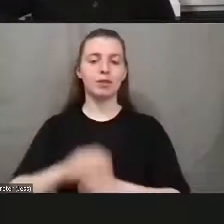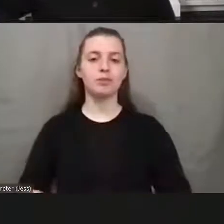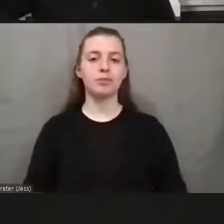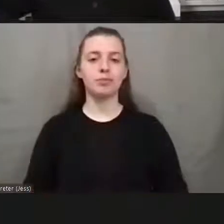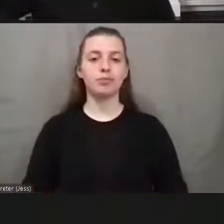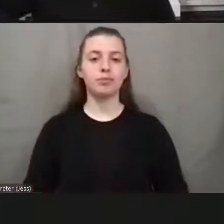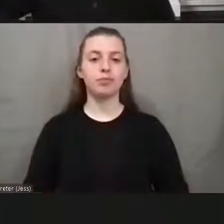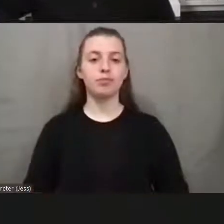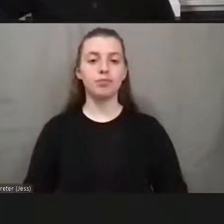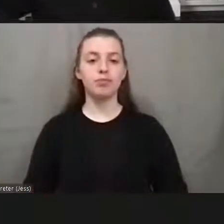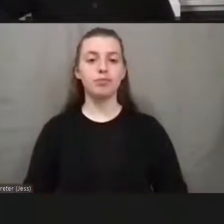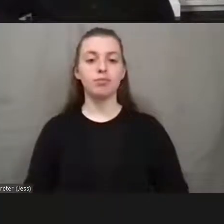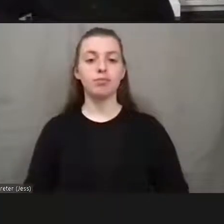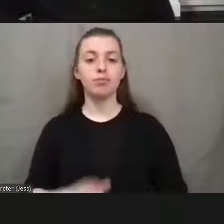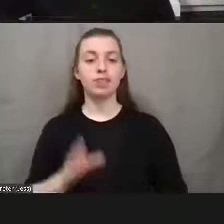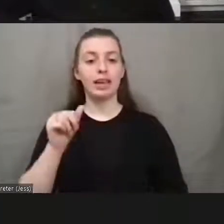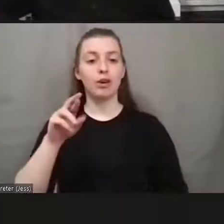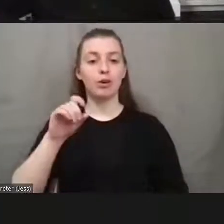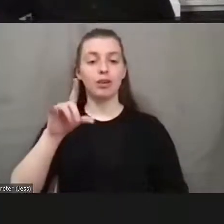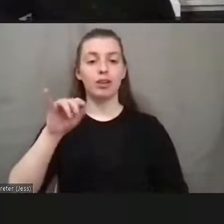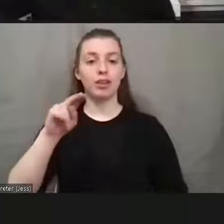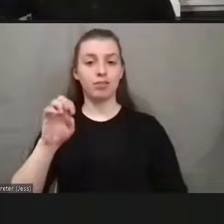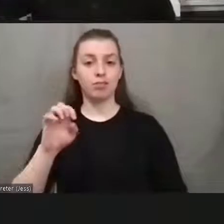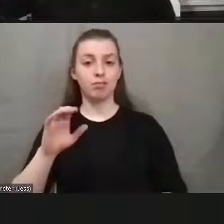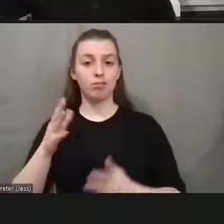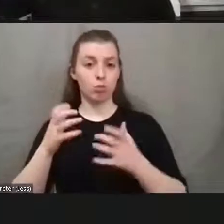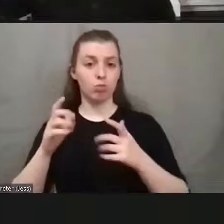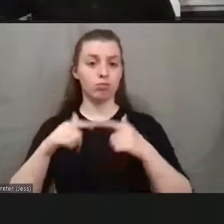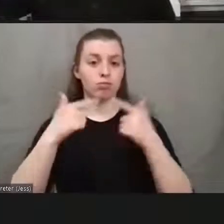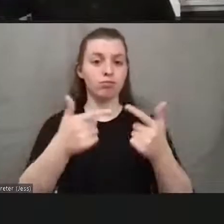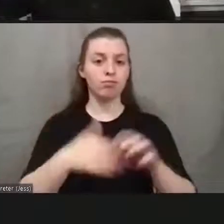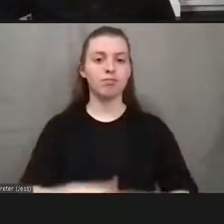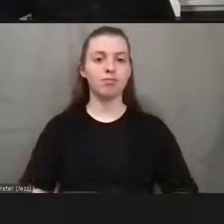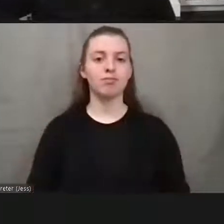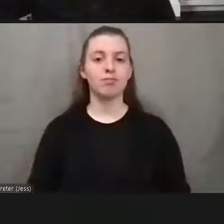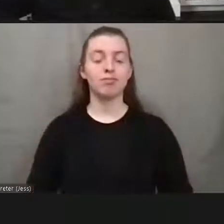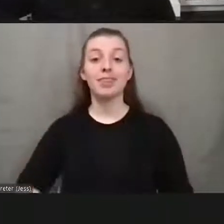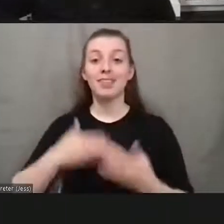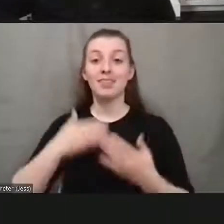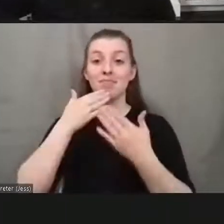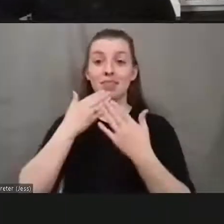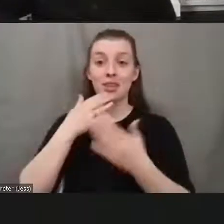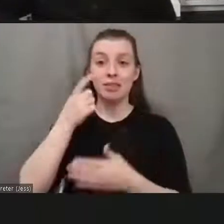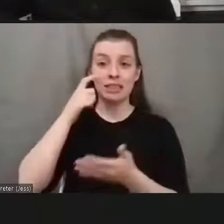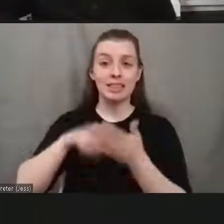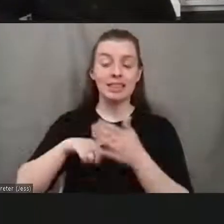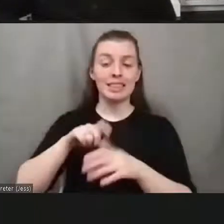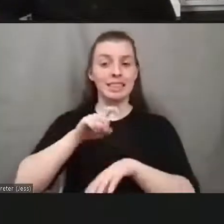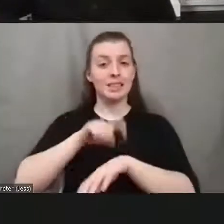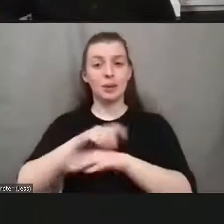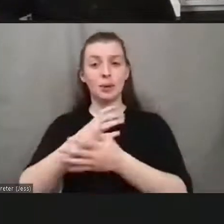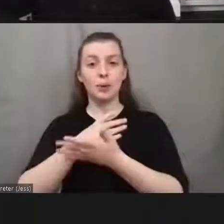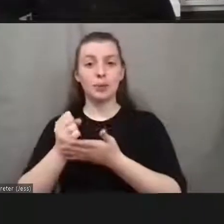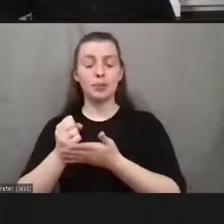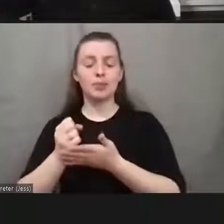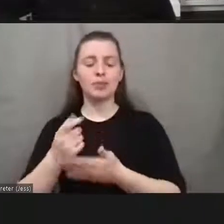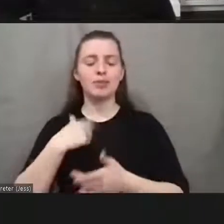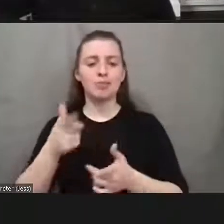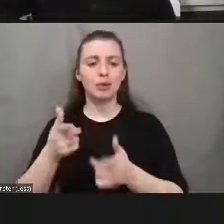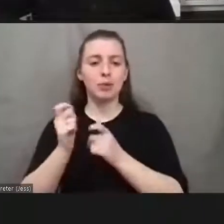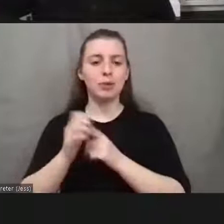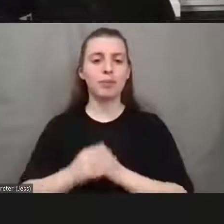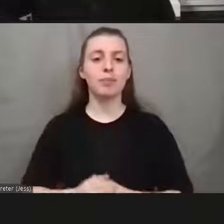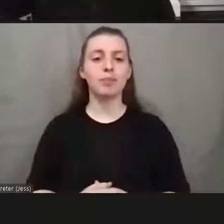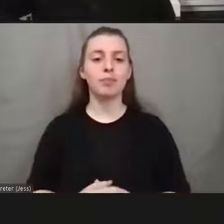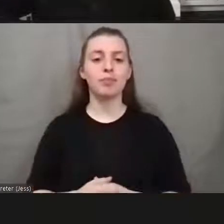happy to hand it over to you. Thanks, Josh. And I see we're tight on time, so I'll be quick. But so the Built Environment